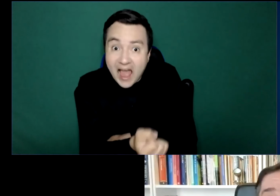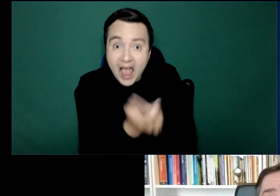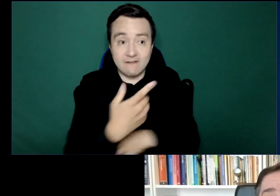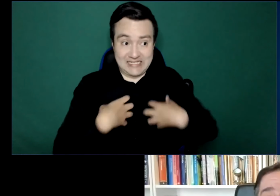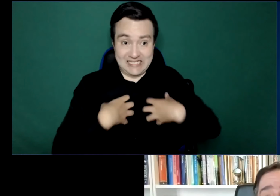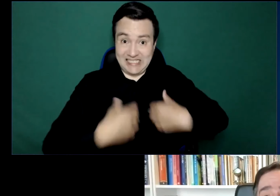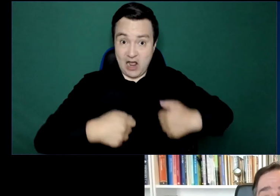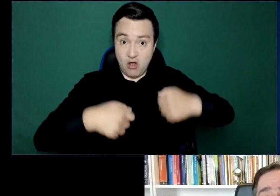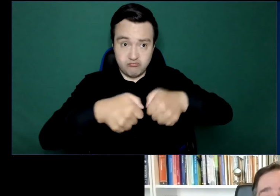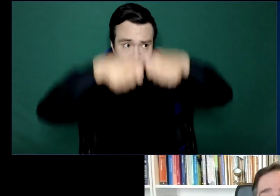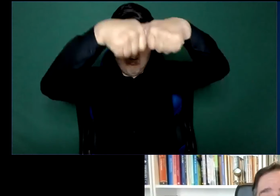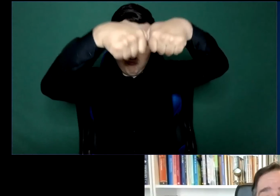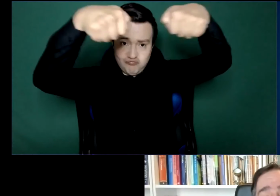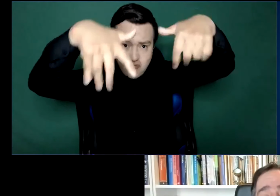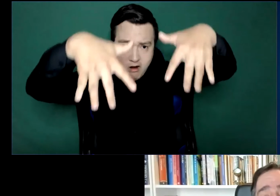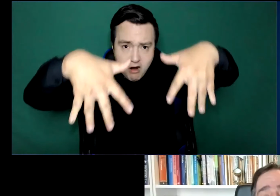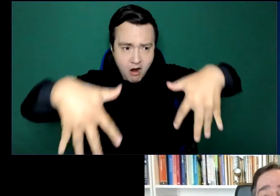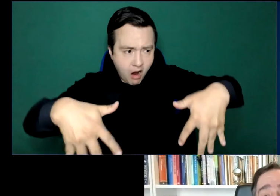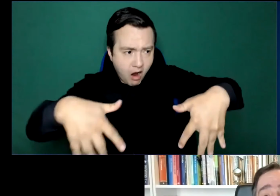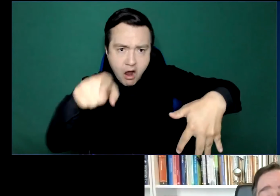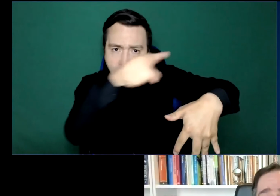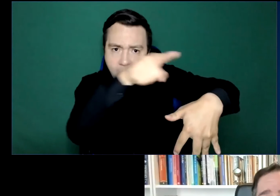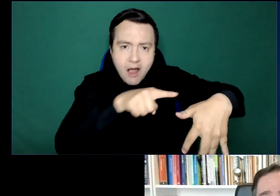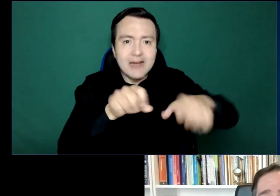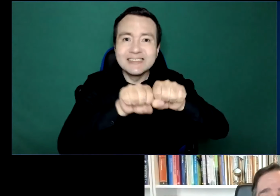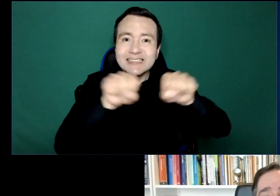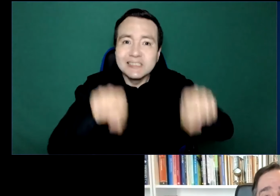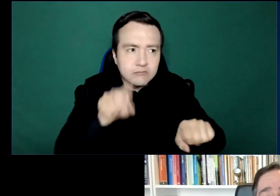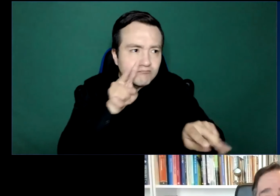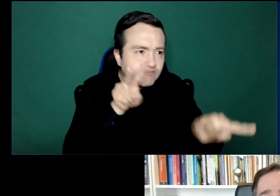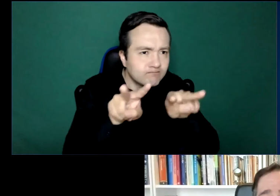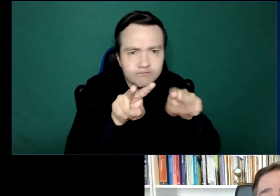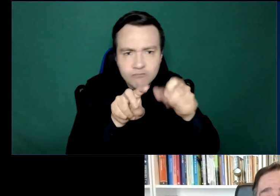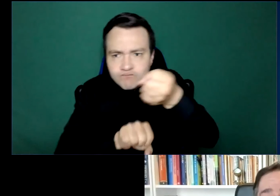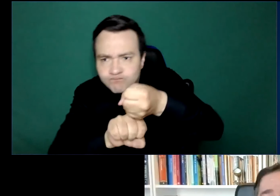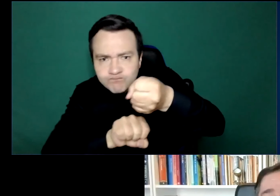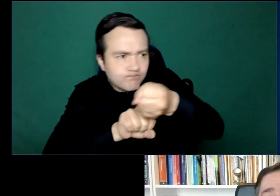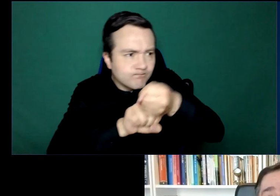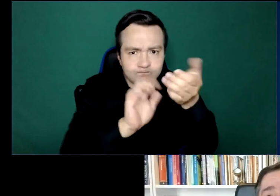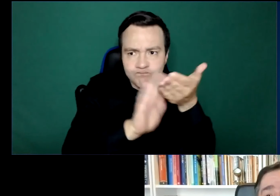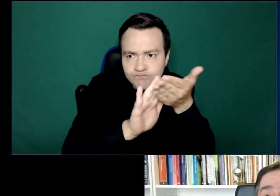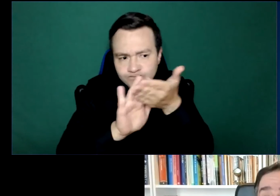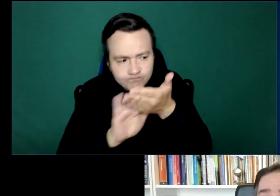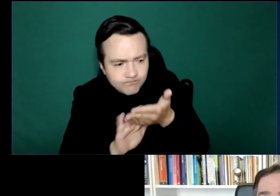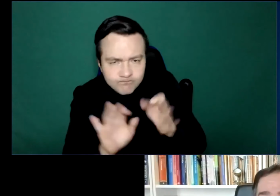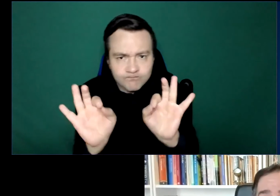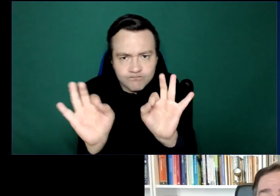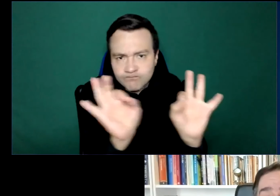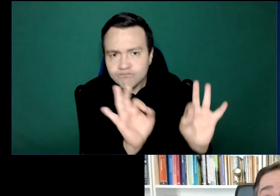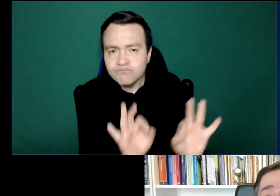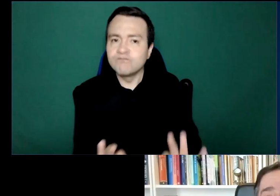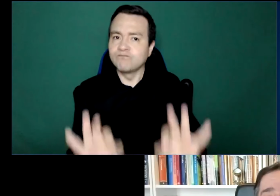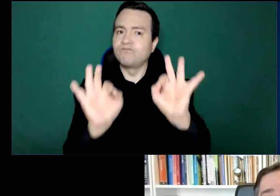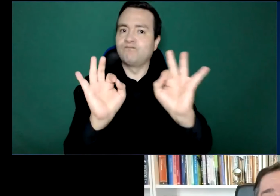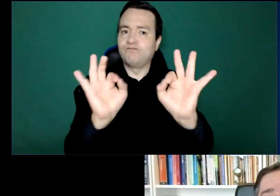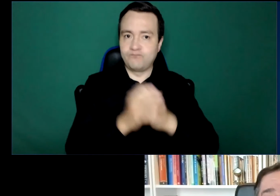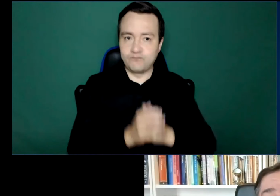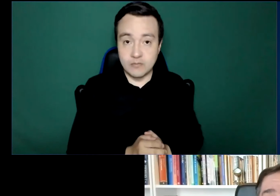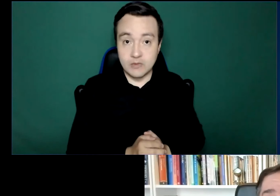systems from the essential public health functions and overcoming the inequities and barriers